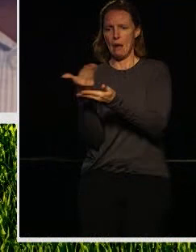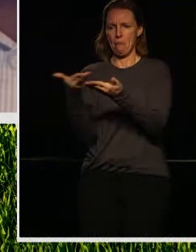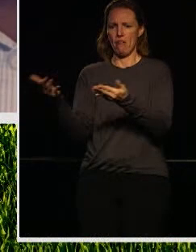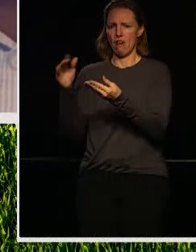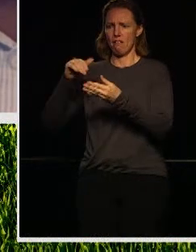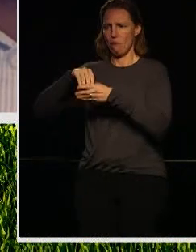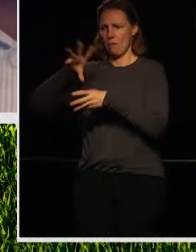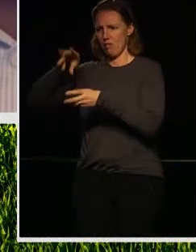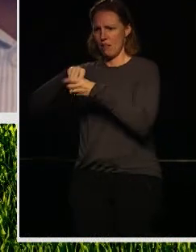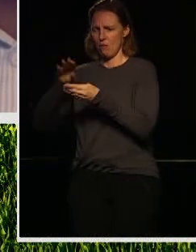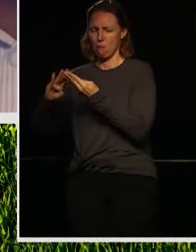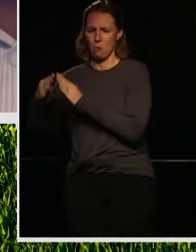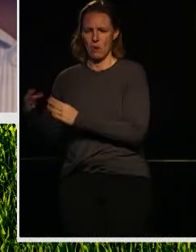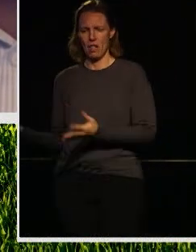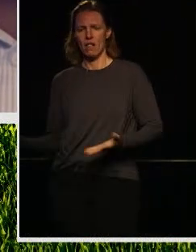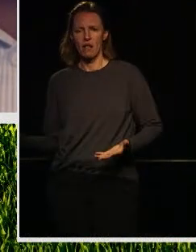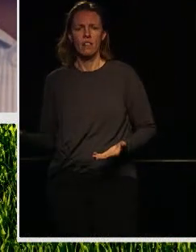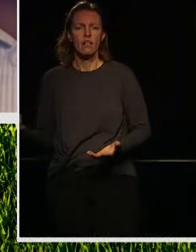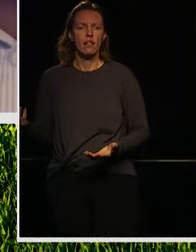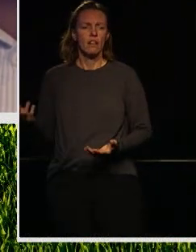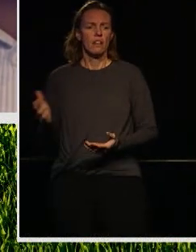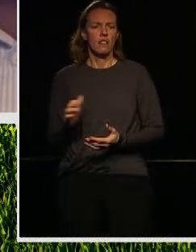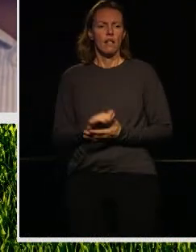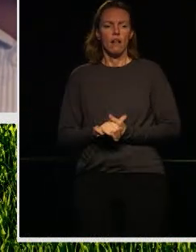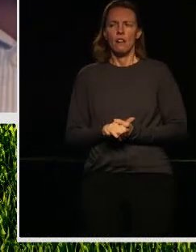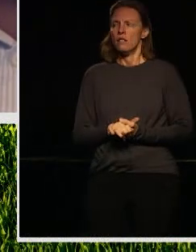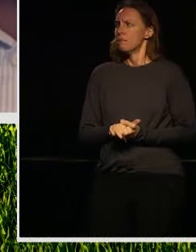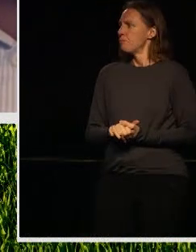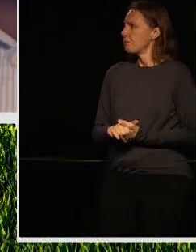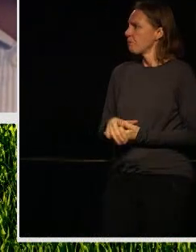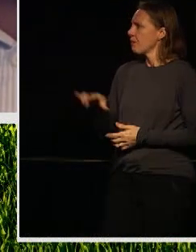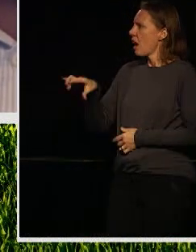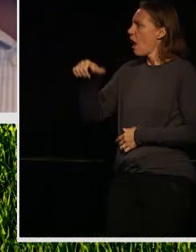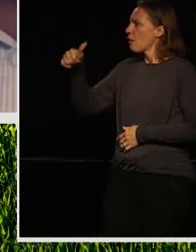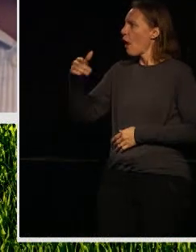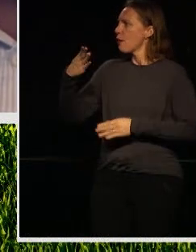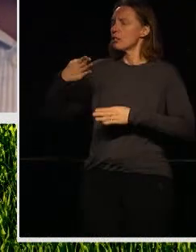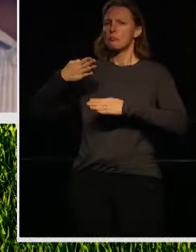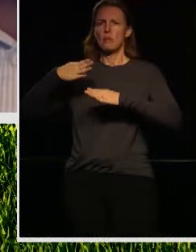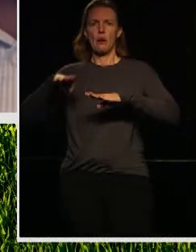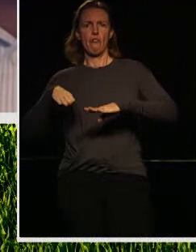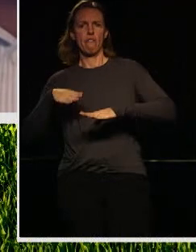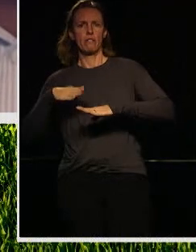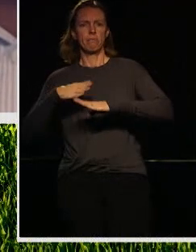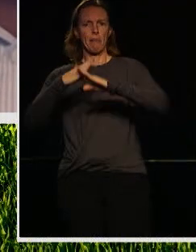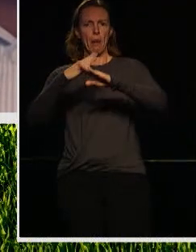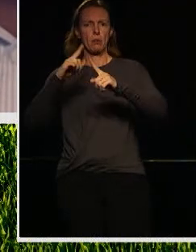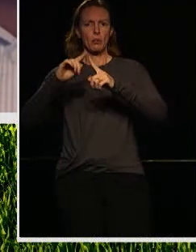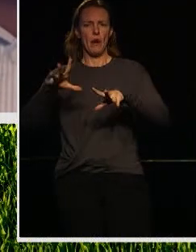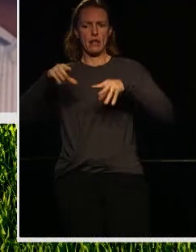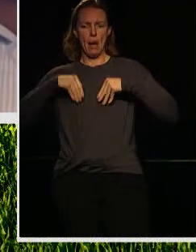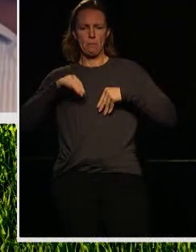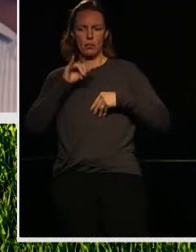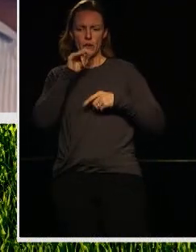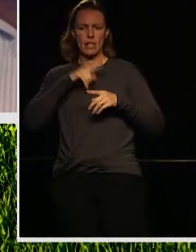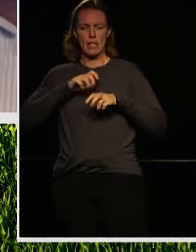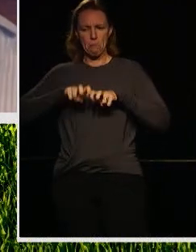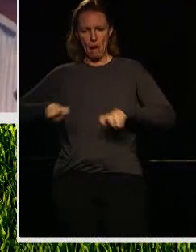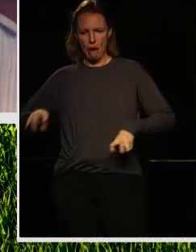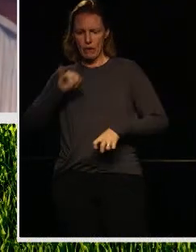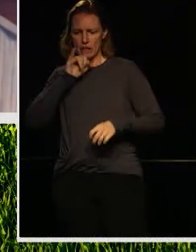community. Yeah, Chris? Another sort of obstacle to adoption, because this panel, our focus is